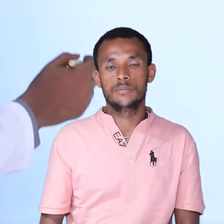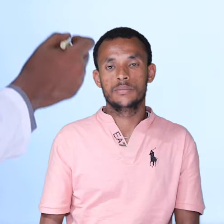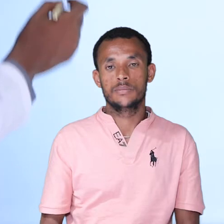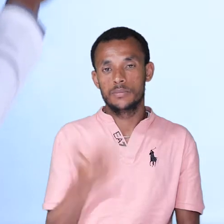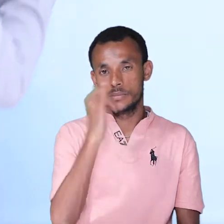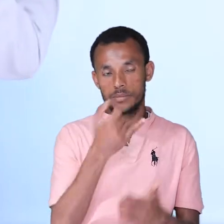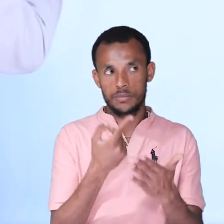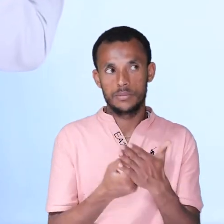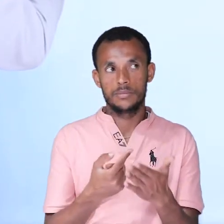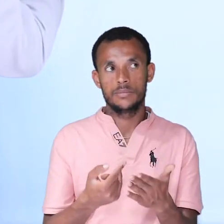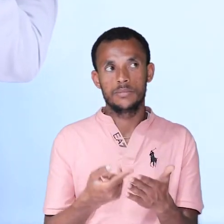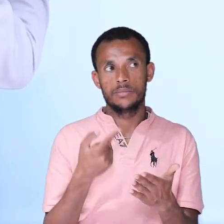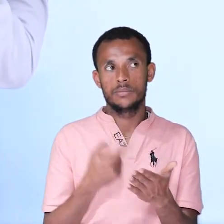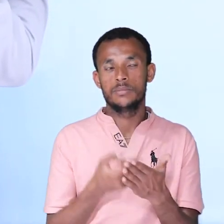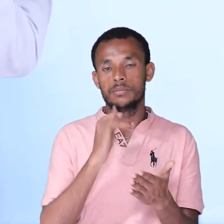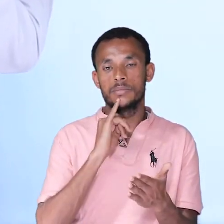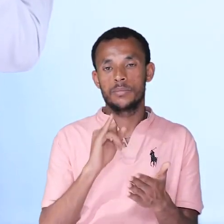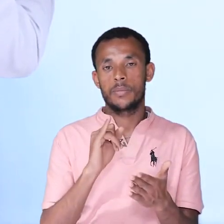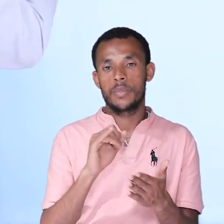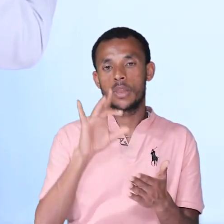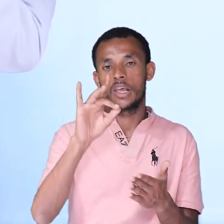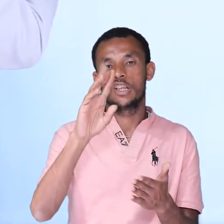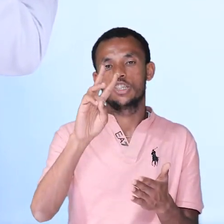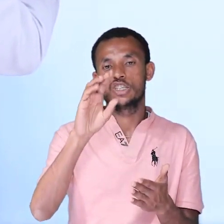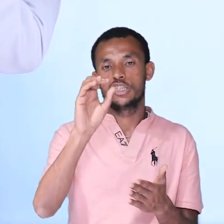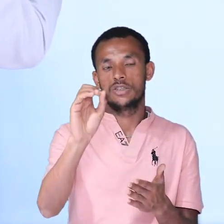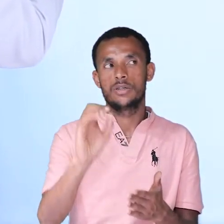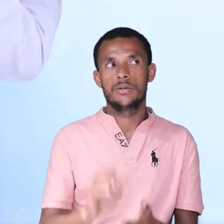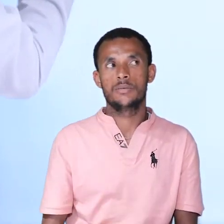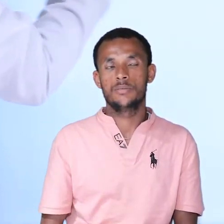draw here. This is 86 degree.